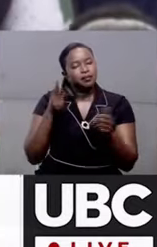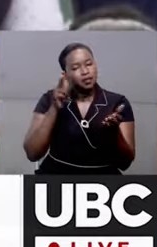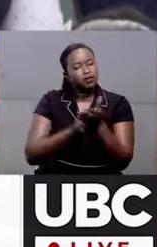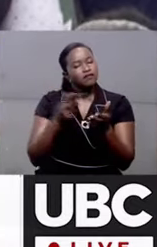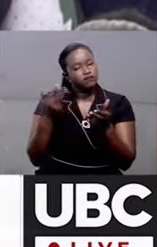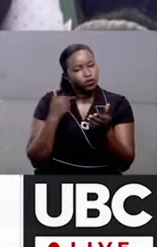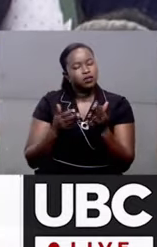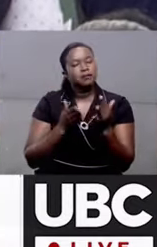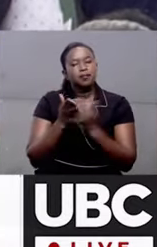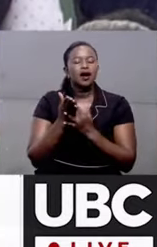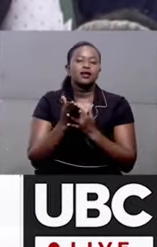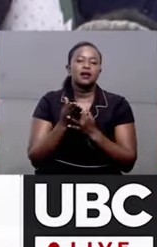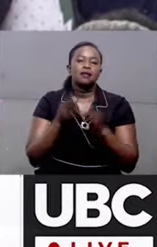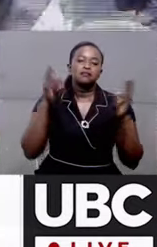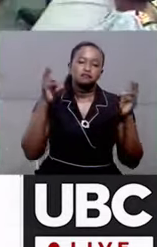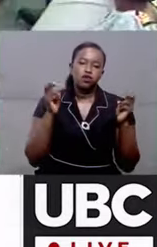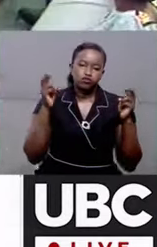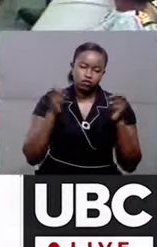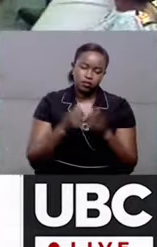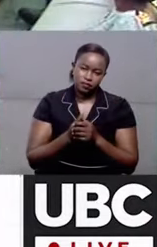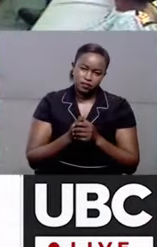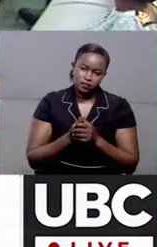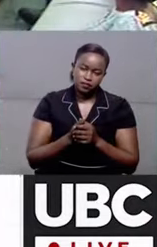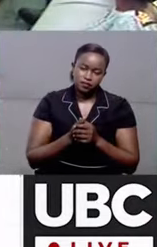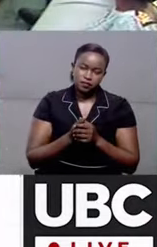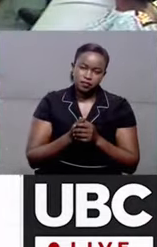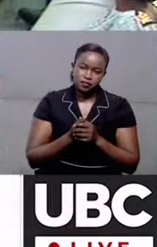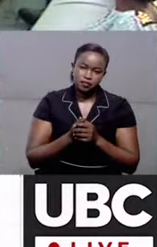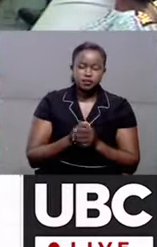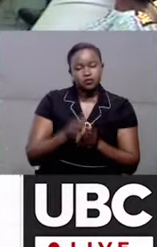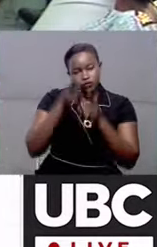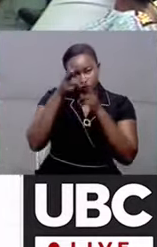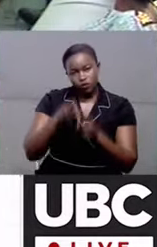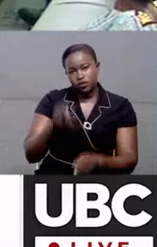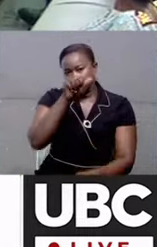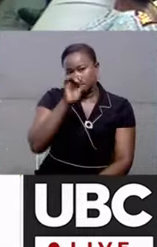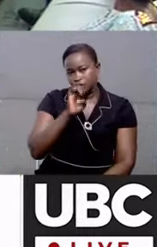motion. Honorable Sechikubo.